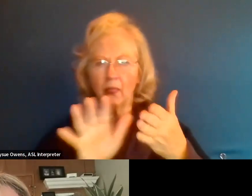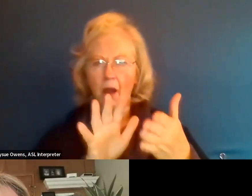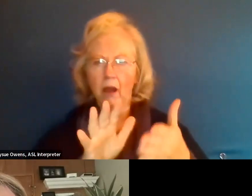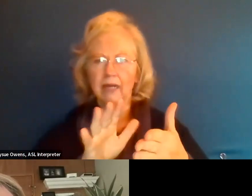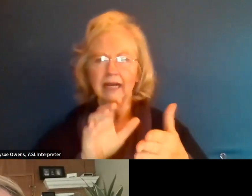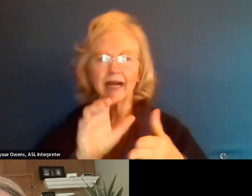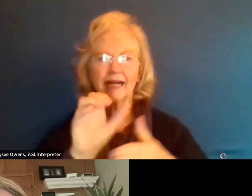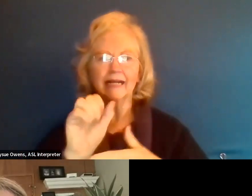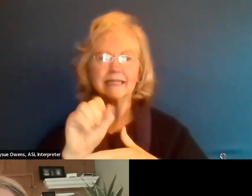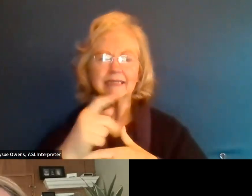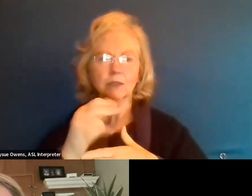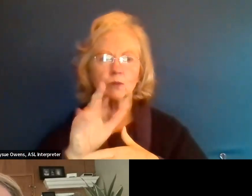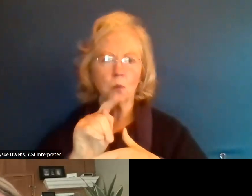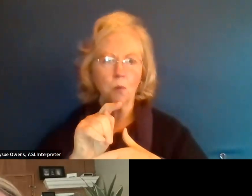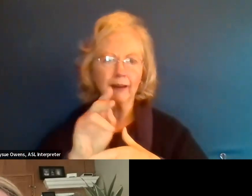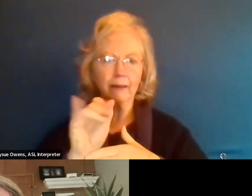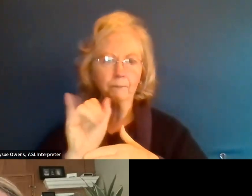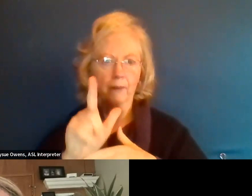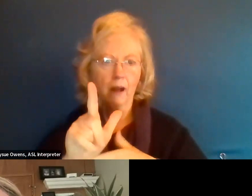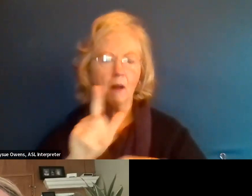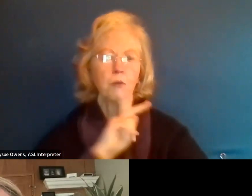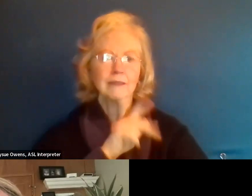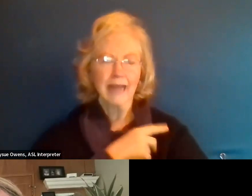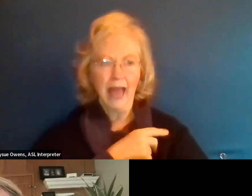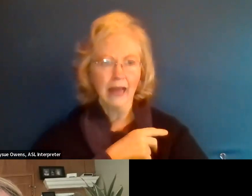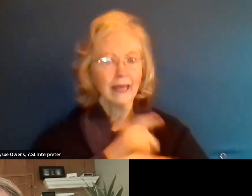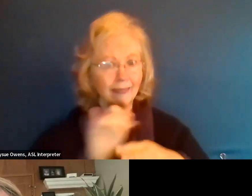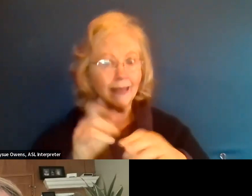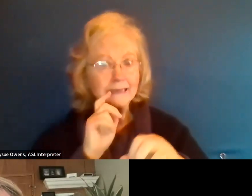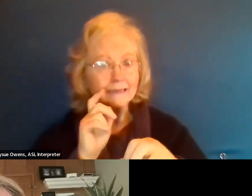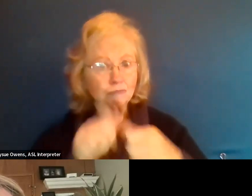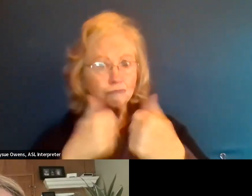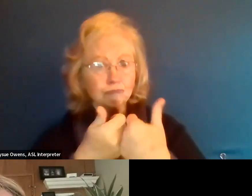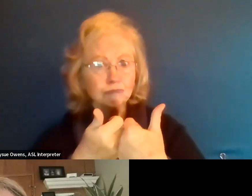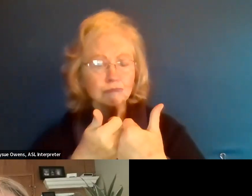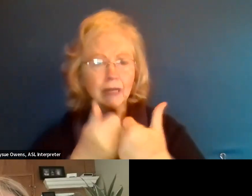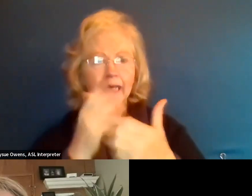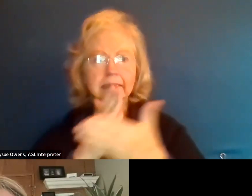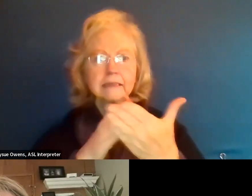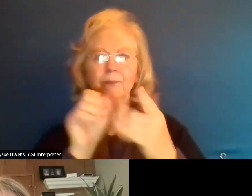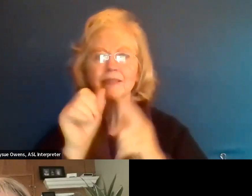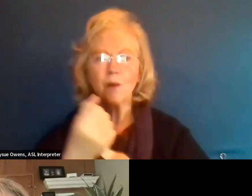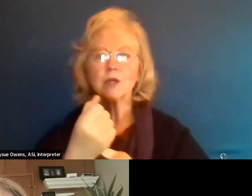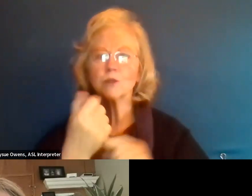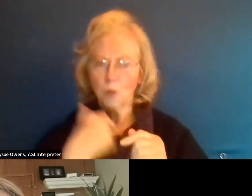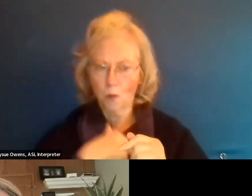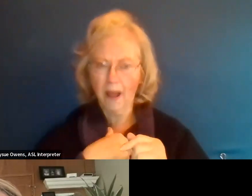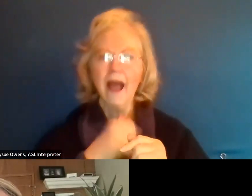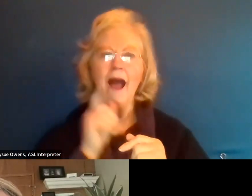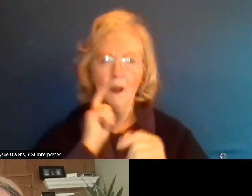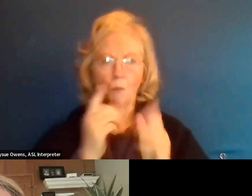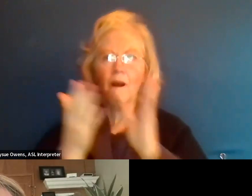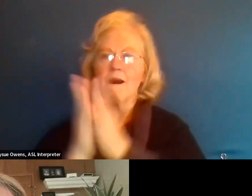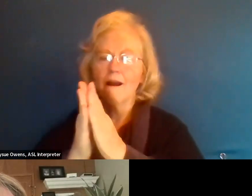even more full-fledged psychosis, extremely difficult in some cases. And so I will seek